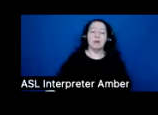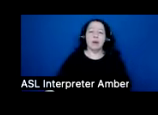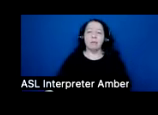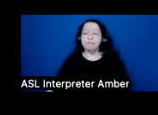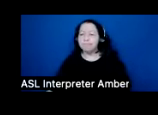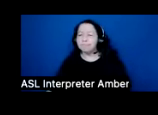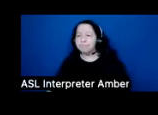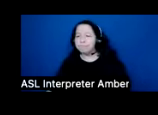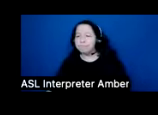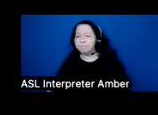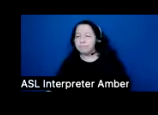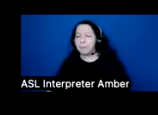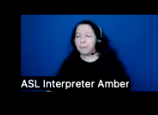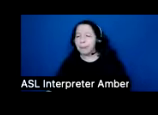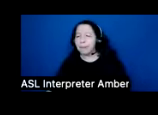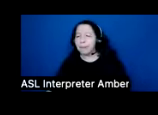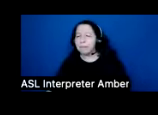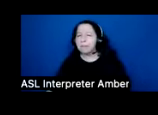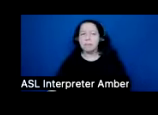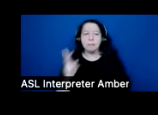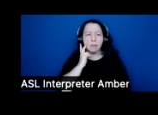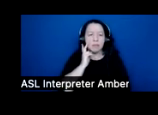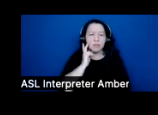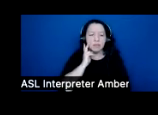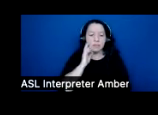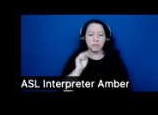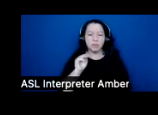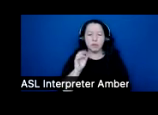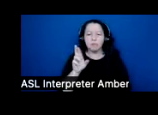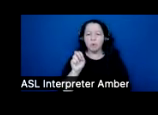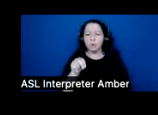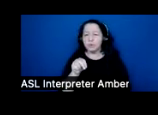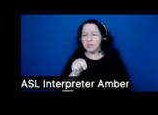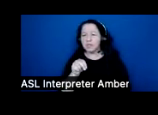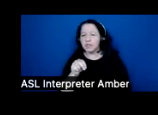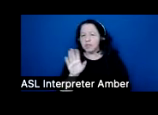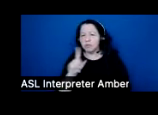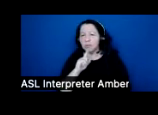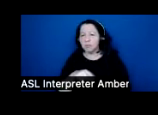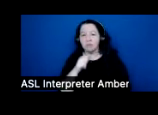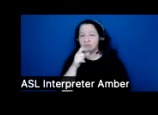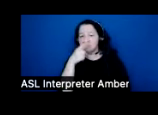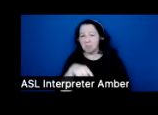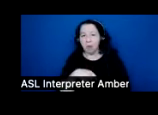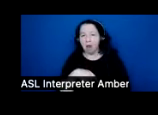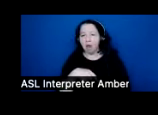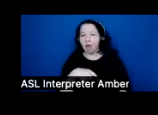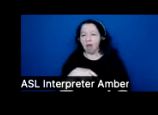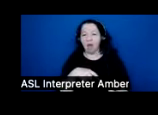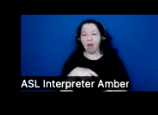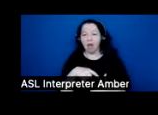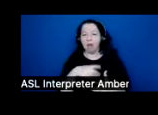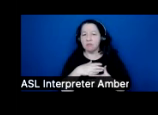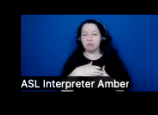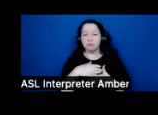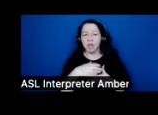And let's see. Maureen responded that she doesn't mind sharing how you do that as a